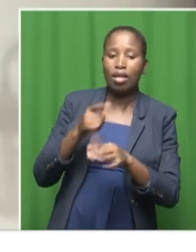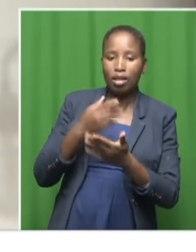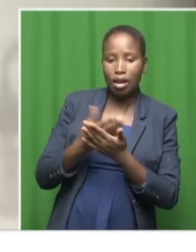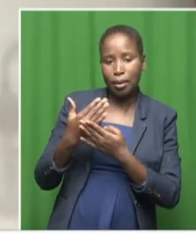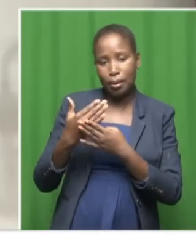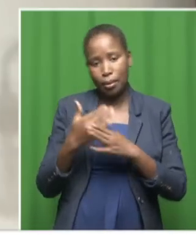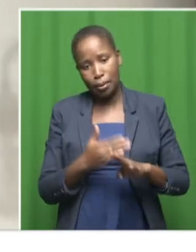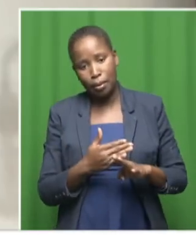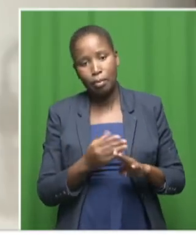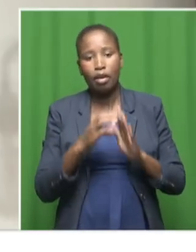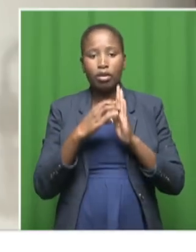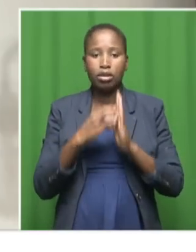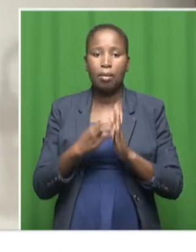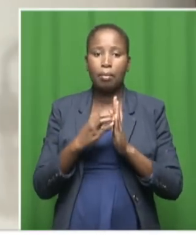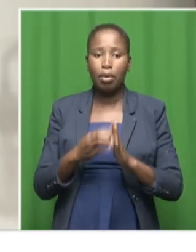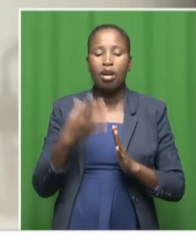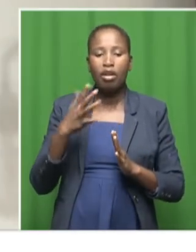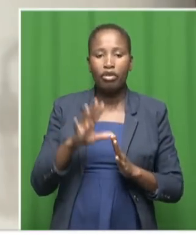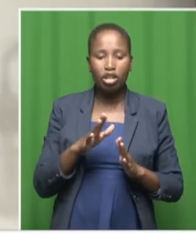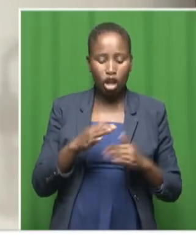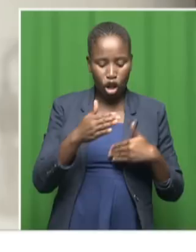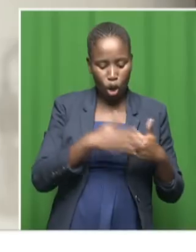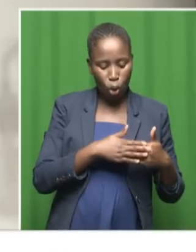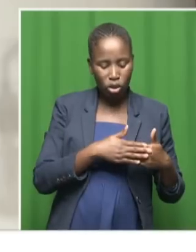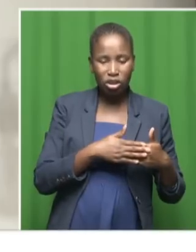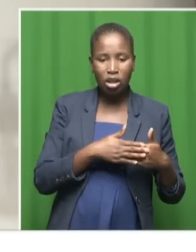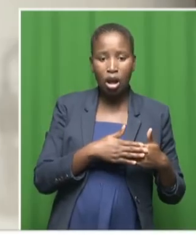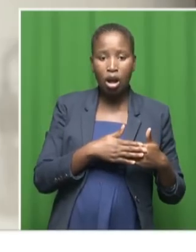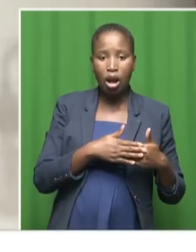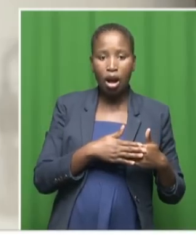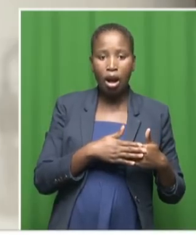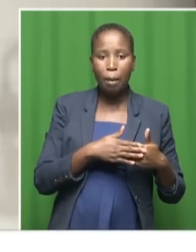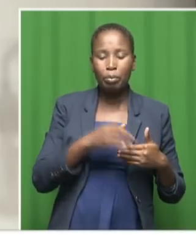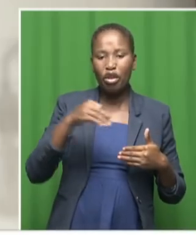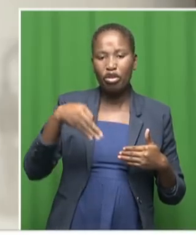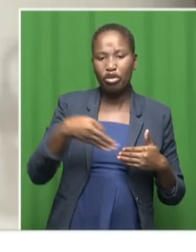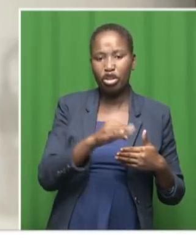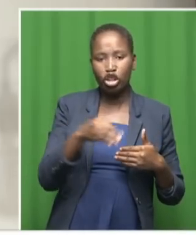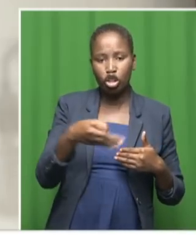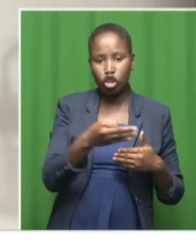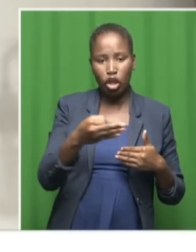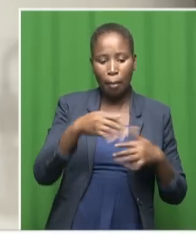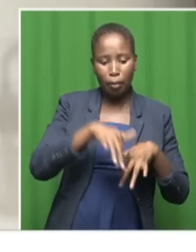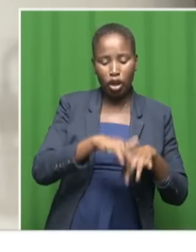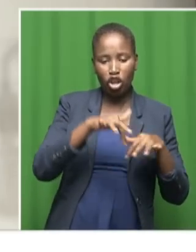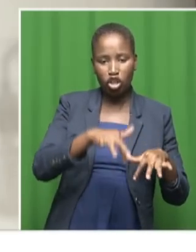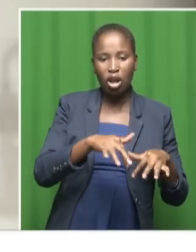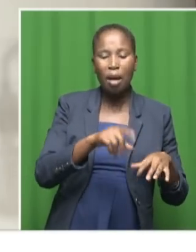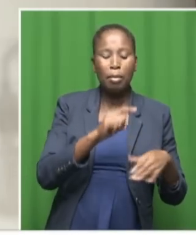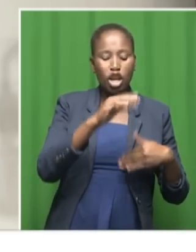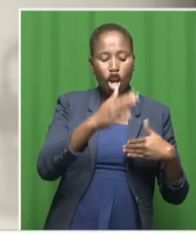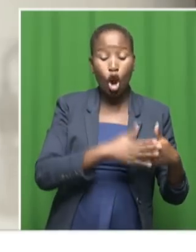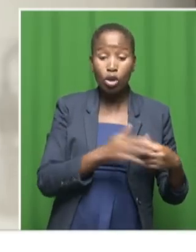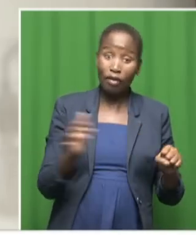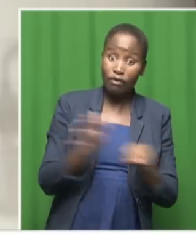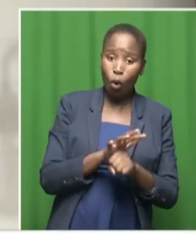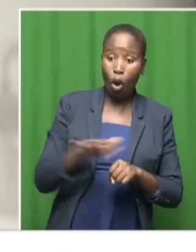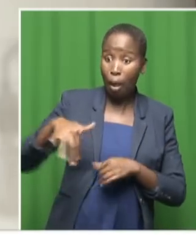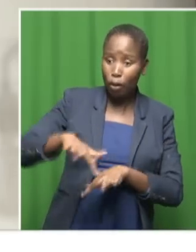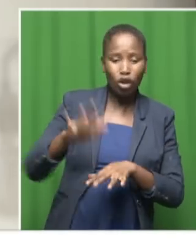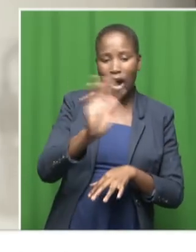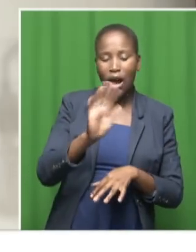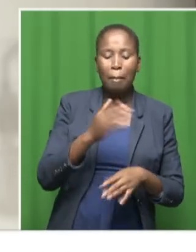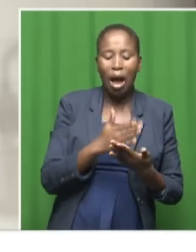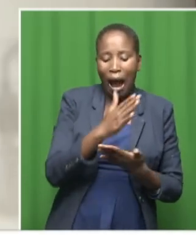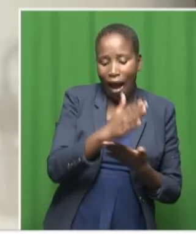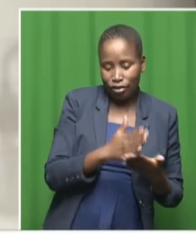example. We've had to close a small section of Fish Hoek Beach, but at least 4/5 of the remainder of the beach is